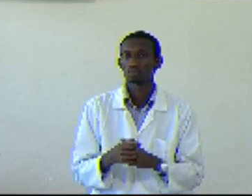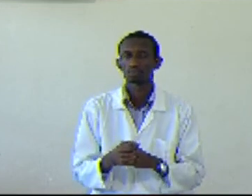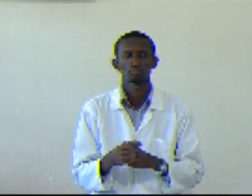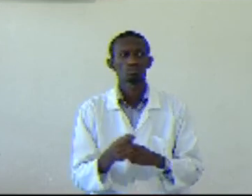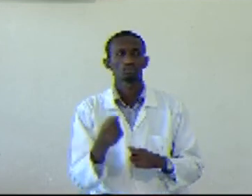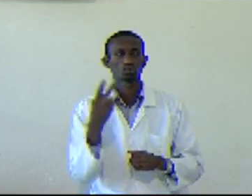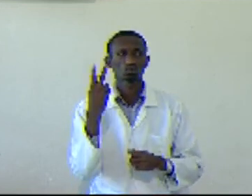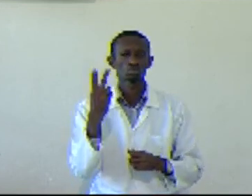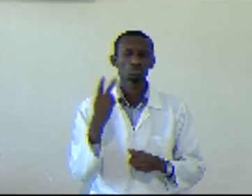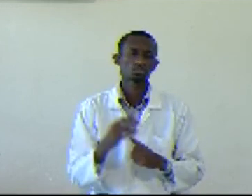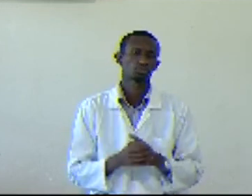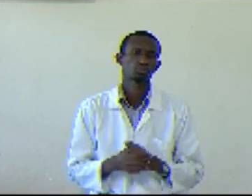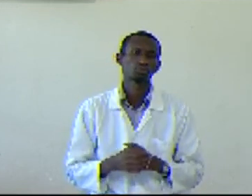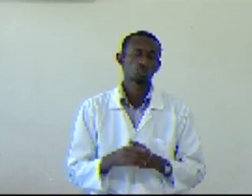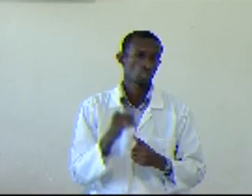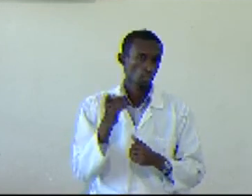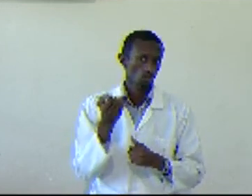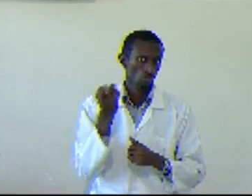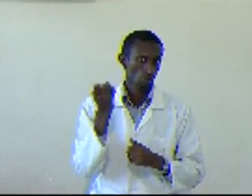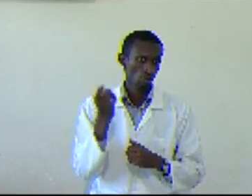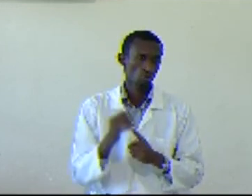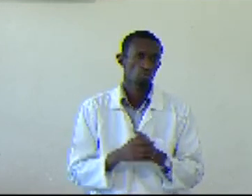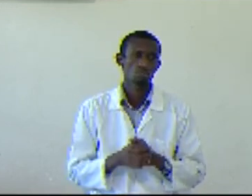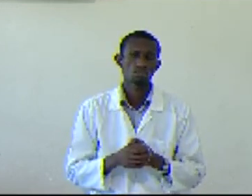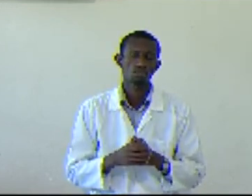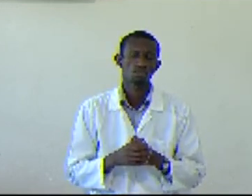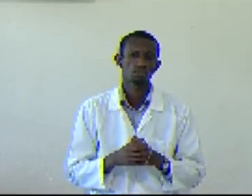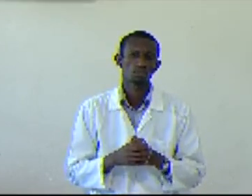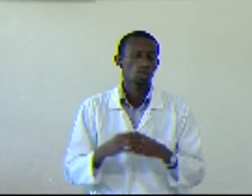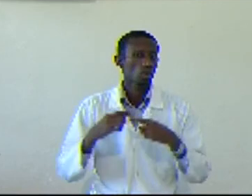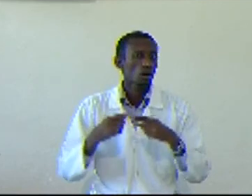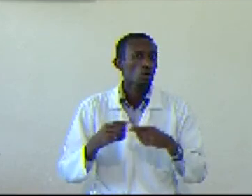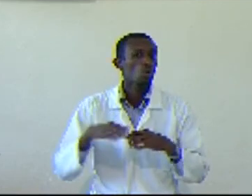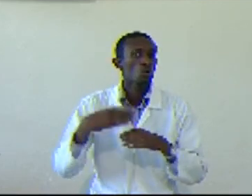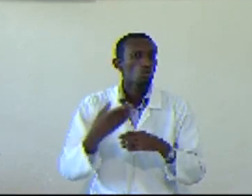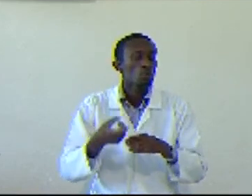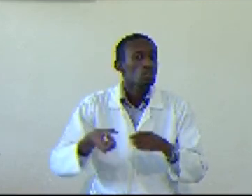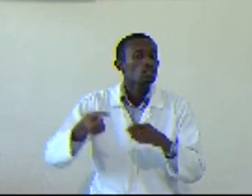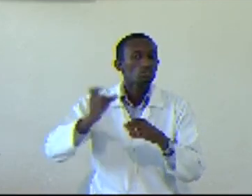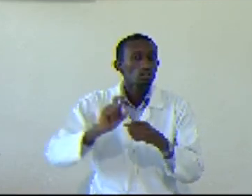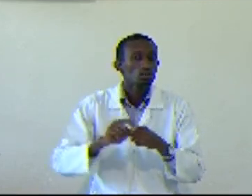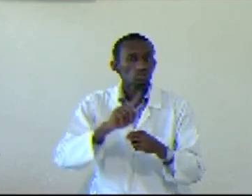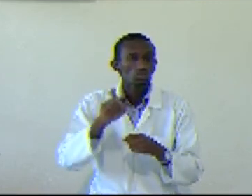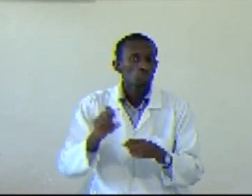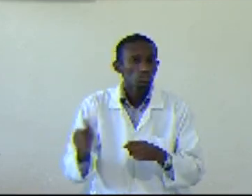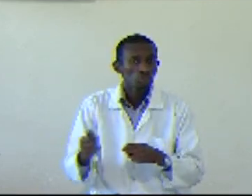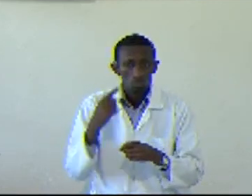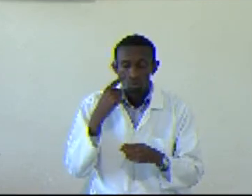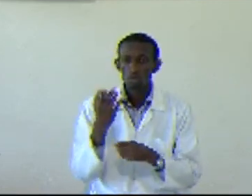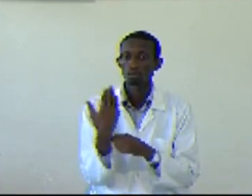one, and do these questions, but add on more other questions you found on the same page,